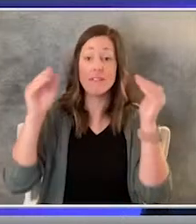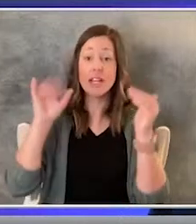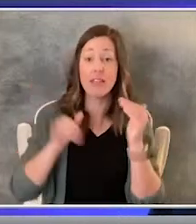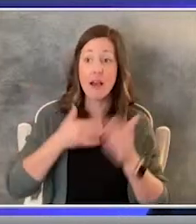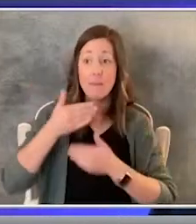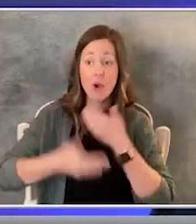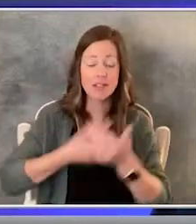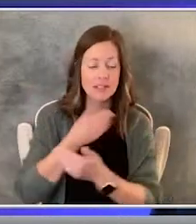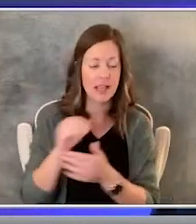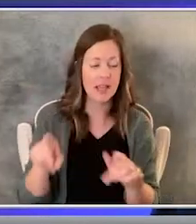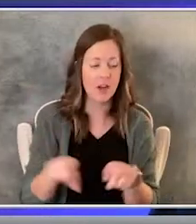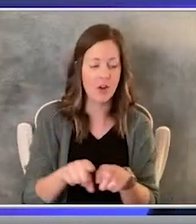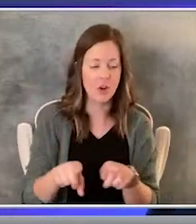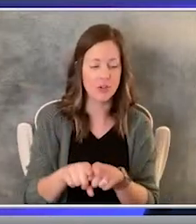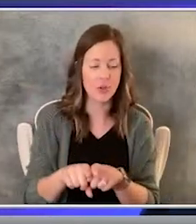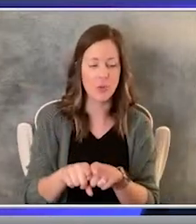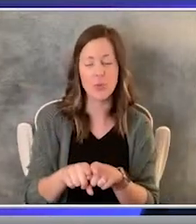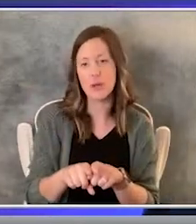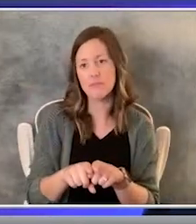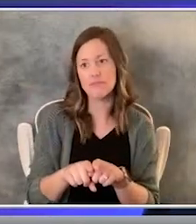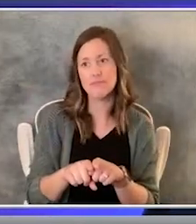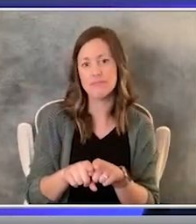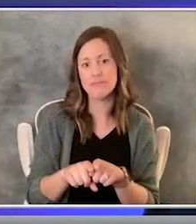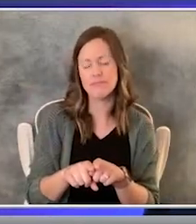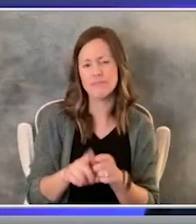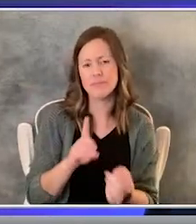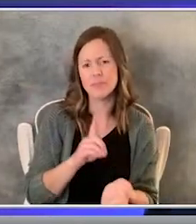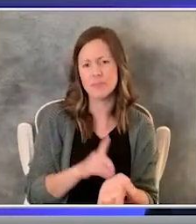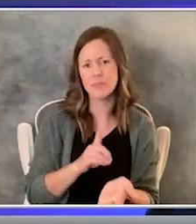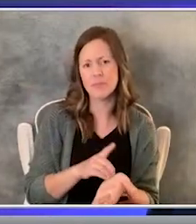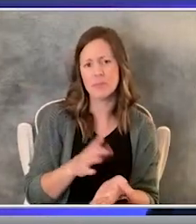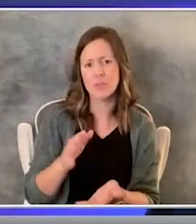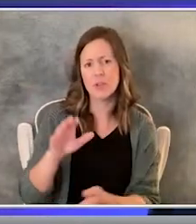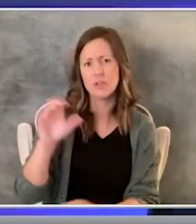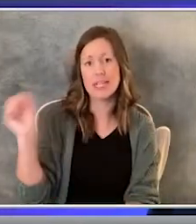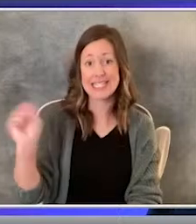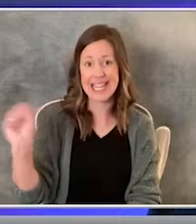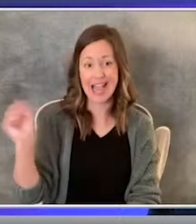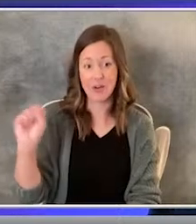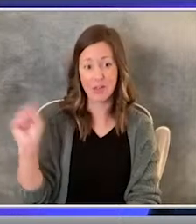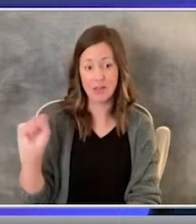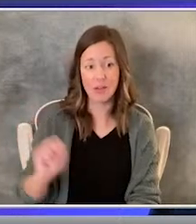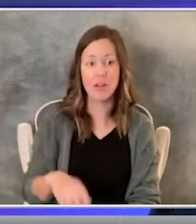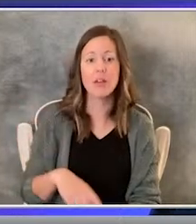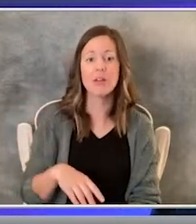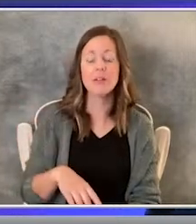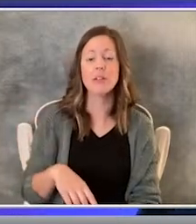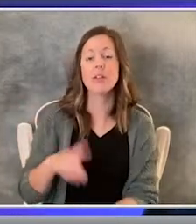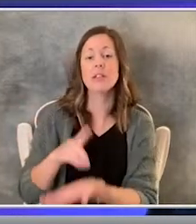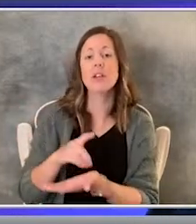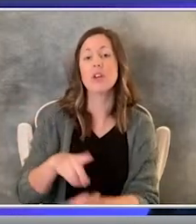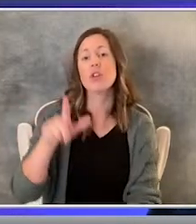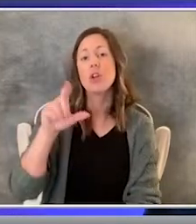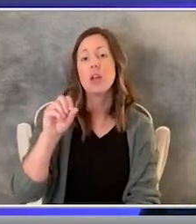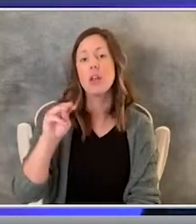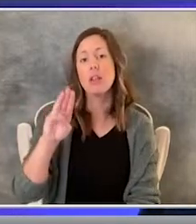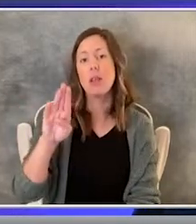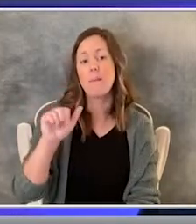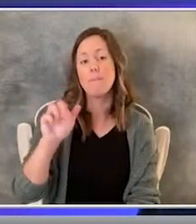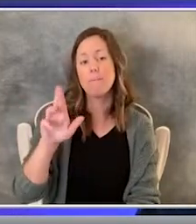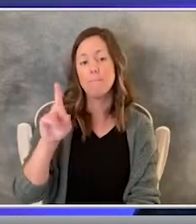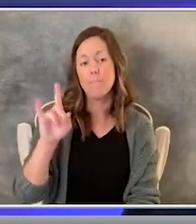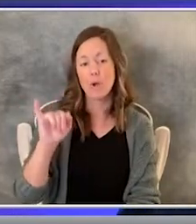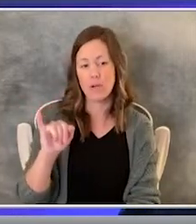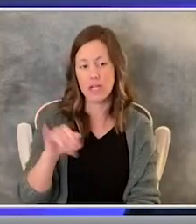can you explain what a myocardial infarction is? Yeah, so that's an interesting question. So definitely the myocardial infarction is when you hear somebody say they had a heart